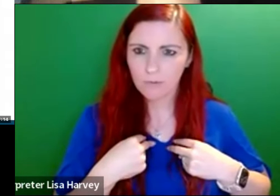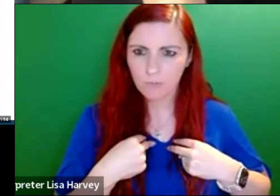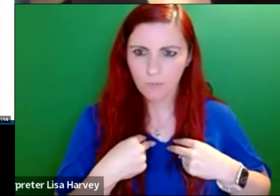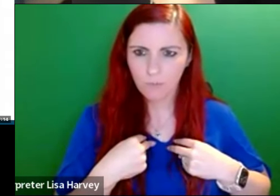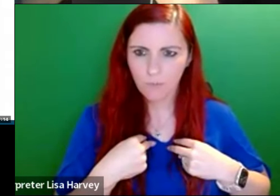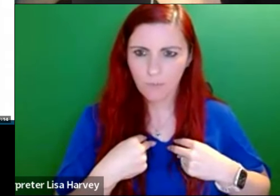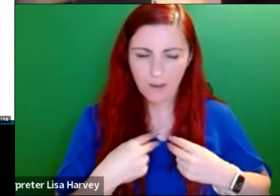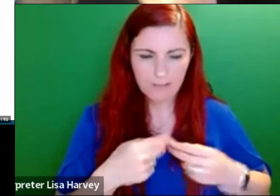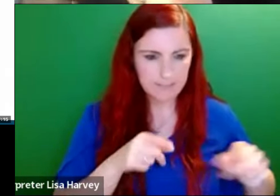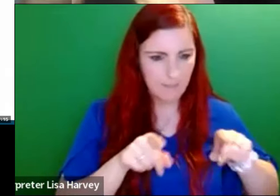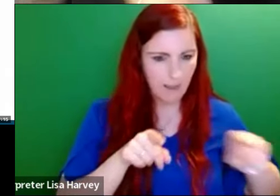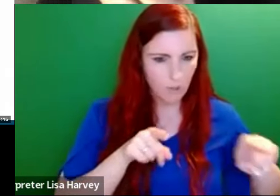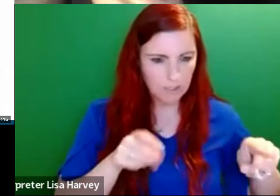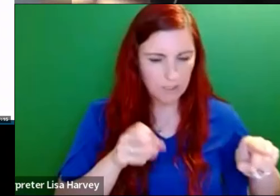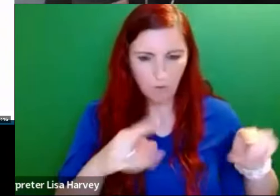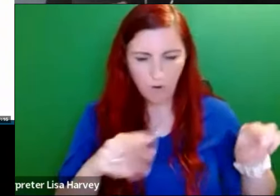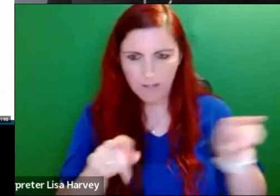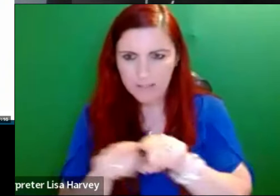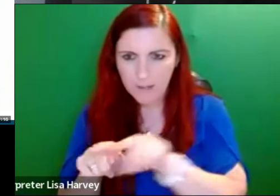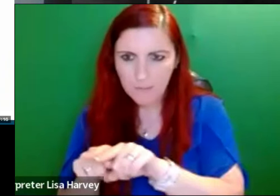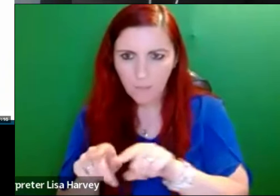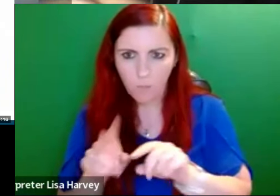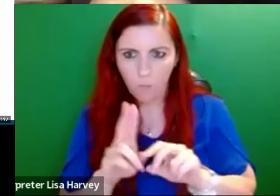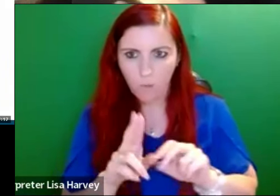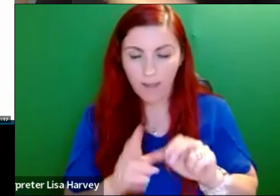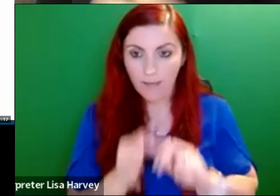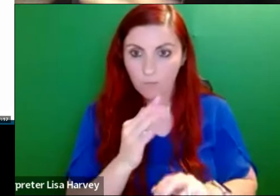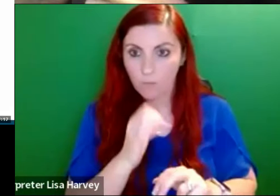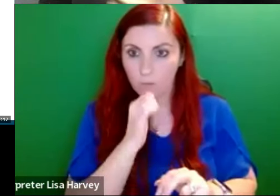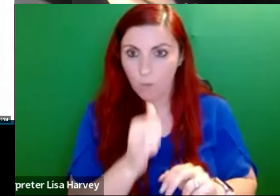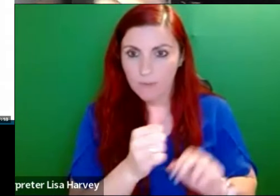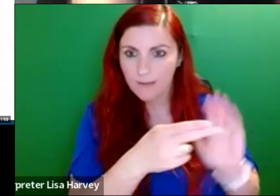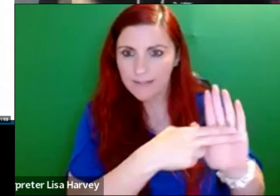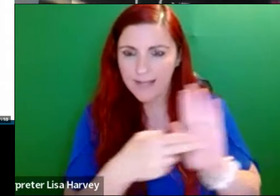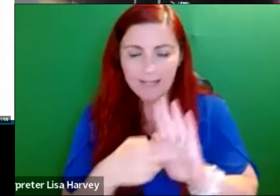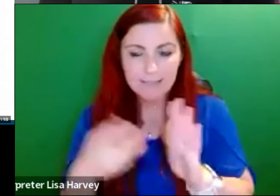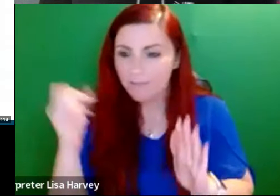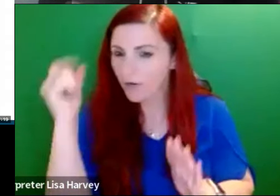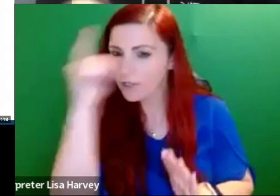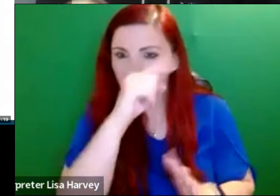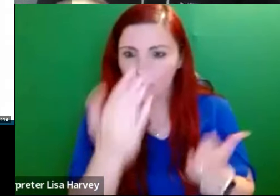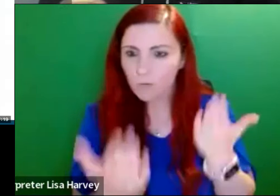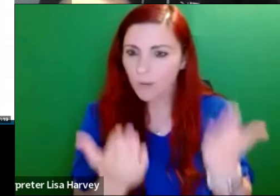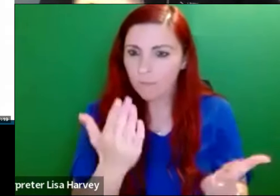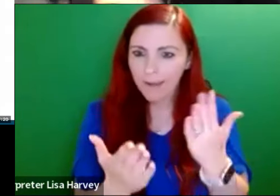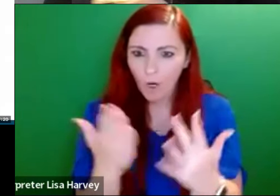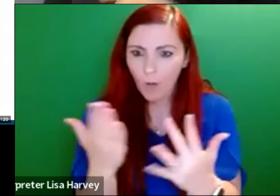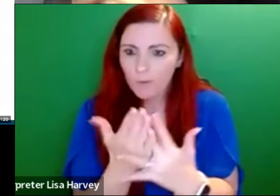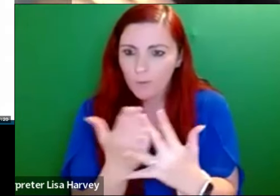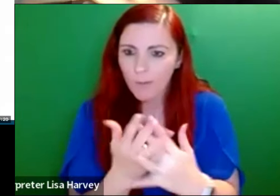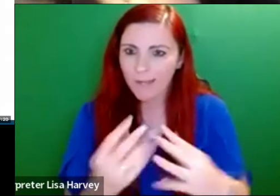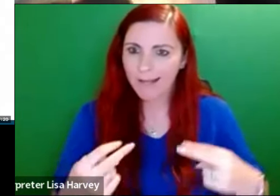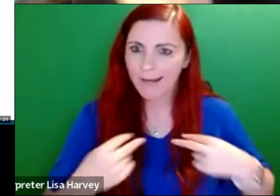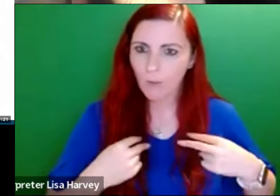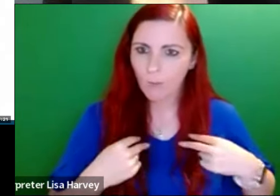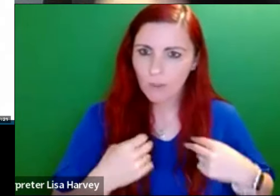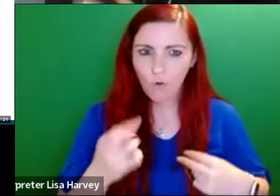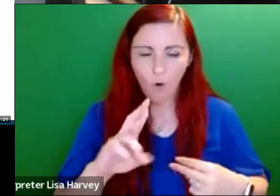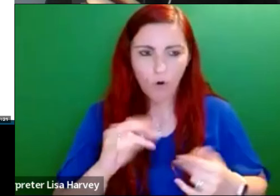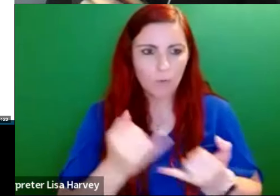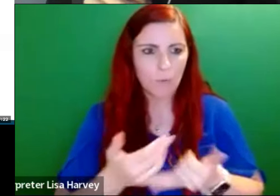without tagging these grammatical classes first. Or it's difficult to compare between languages or to process